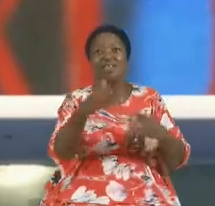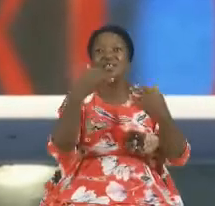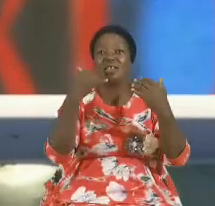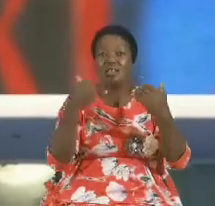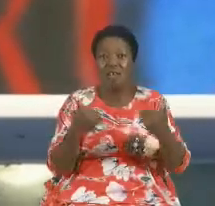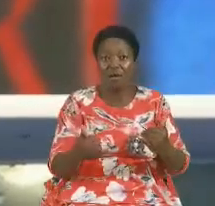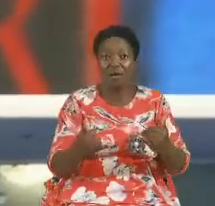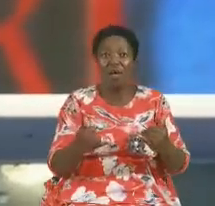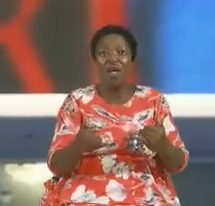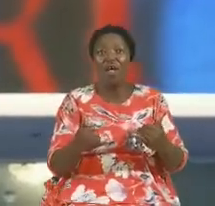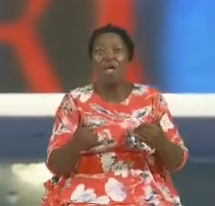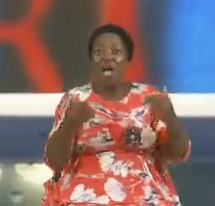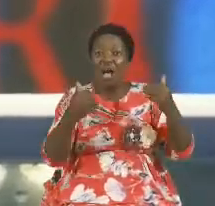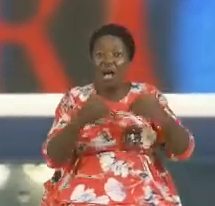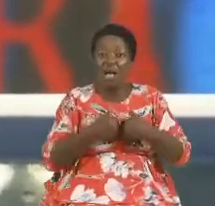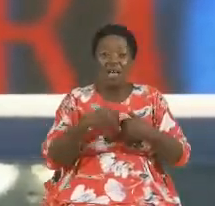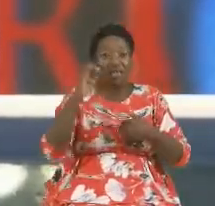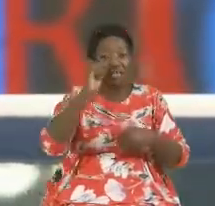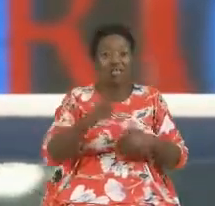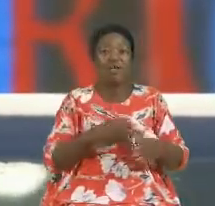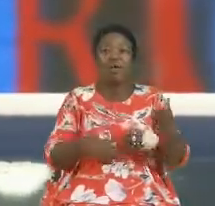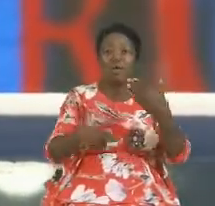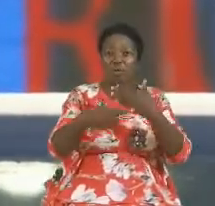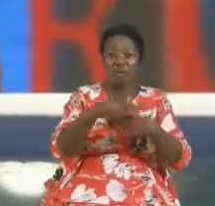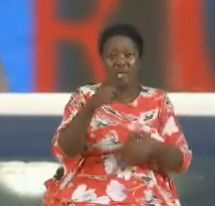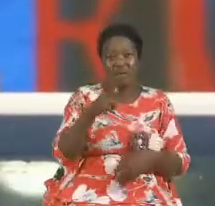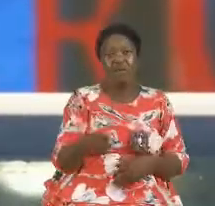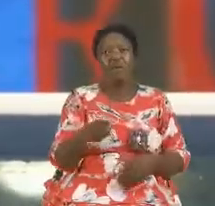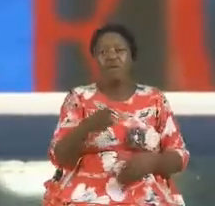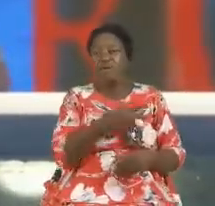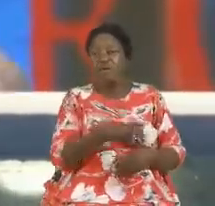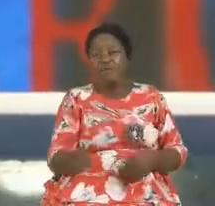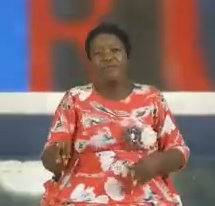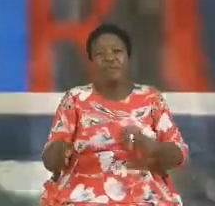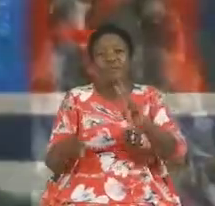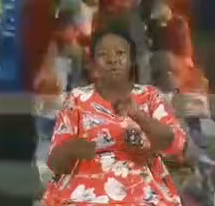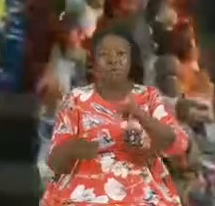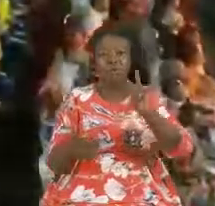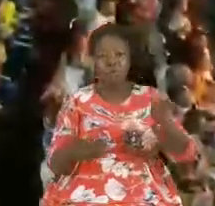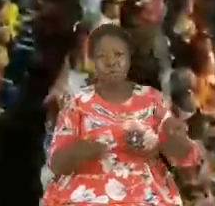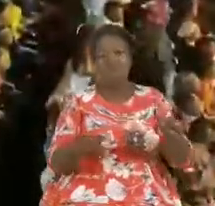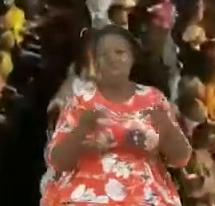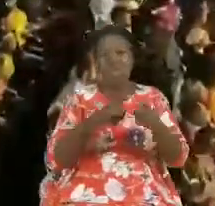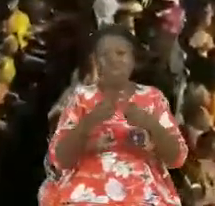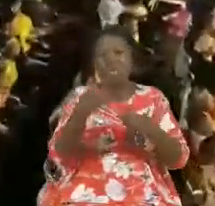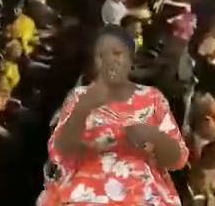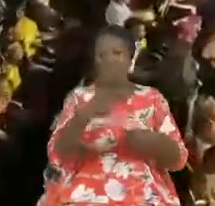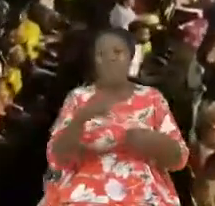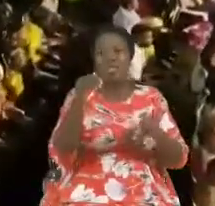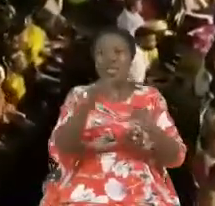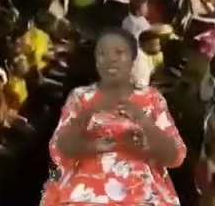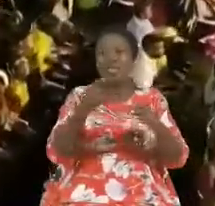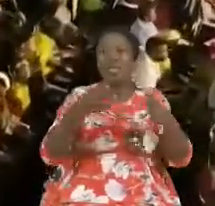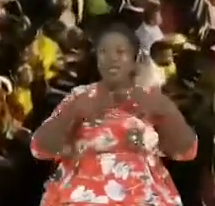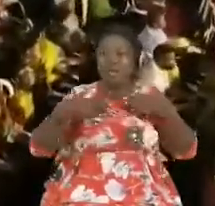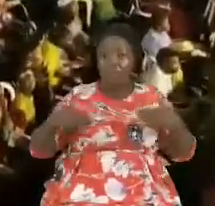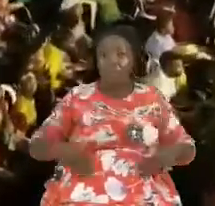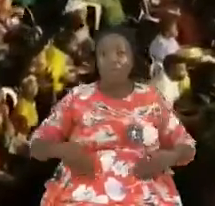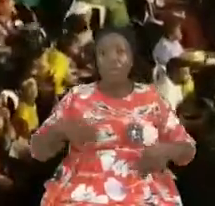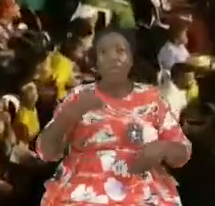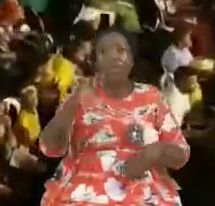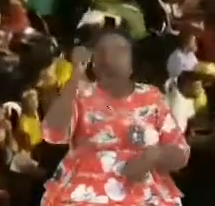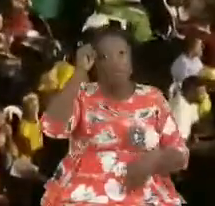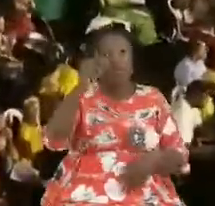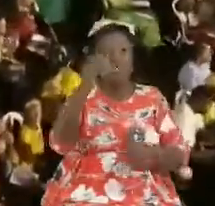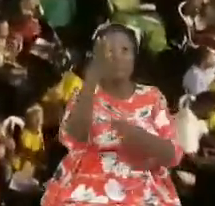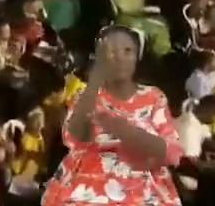done for you, it says, yet now, as he reconciled. And then in verse 22, it